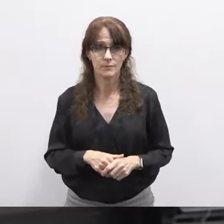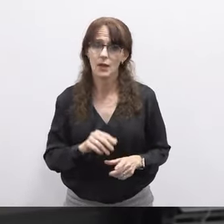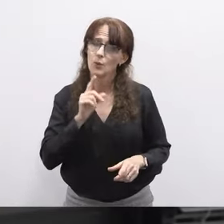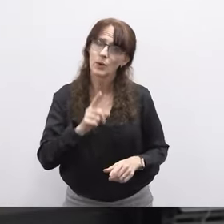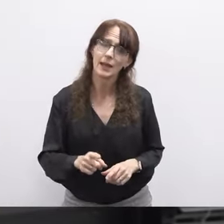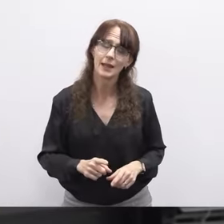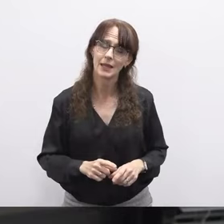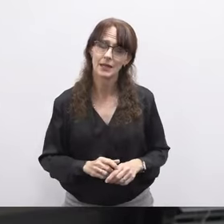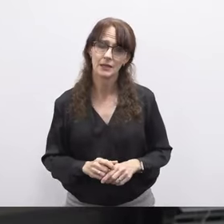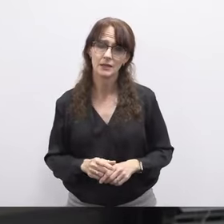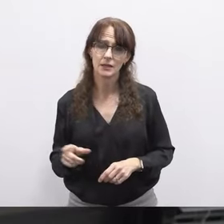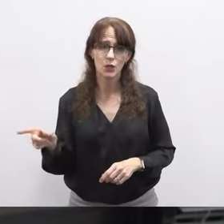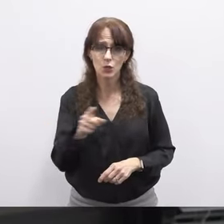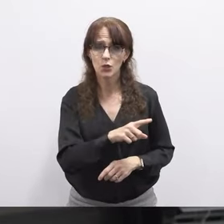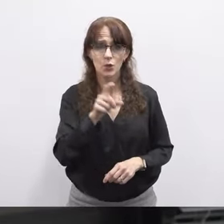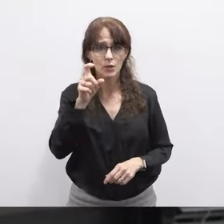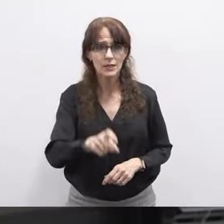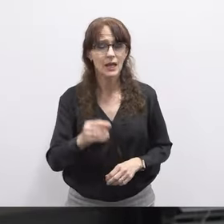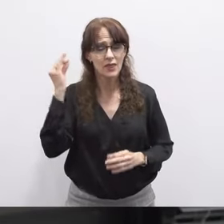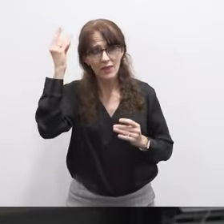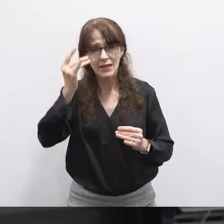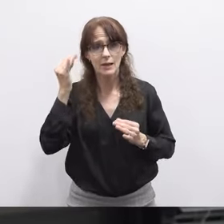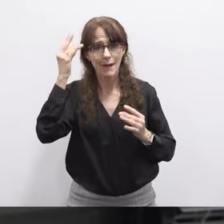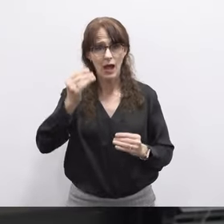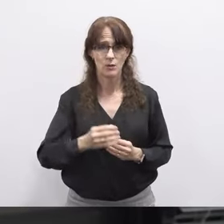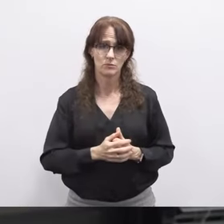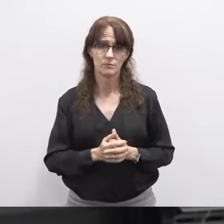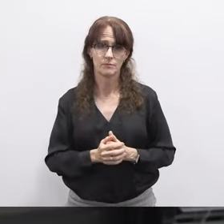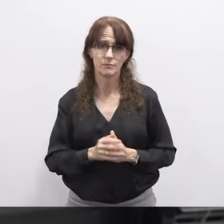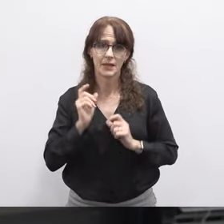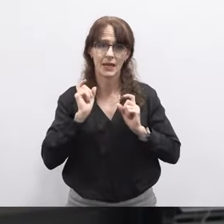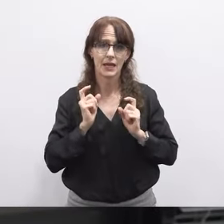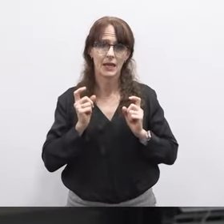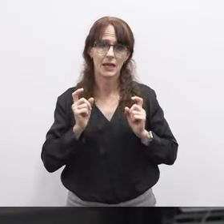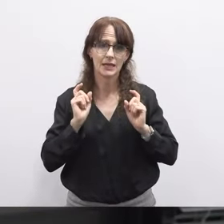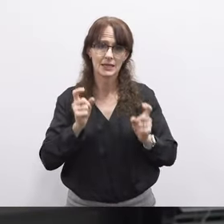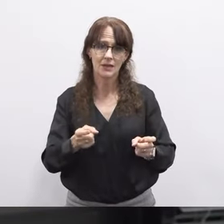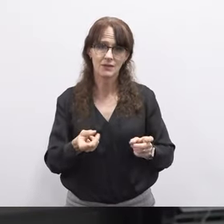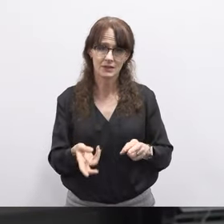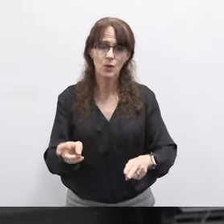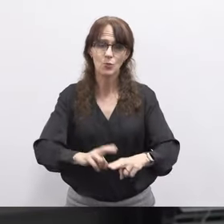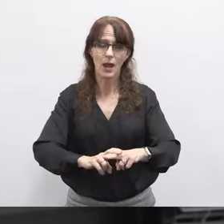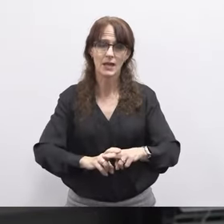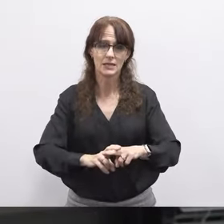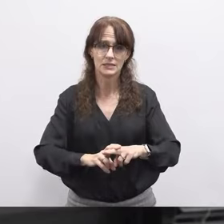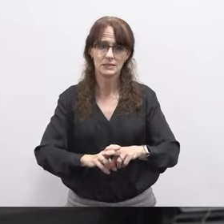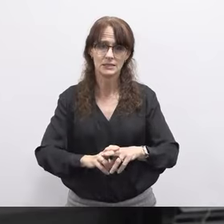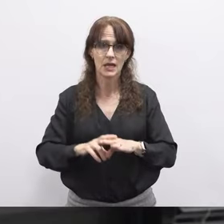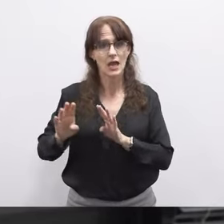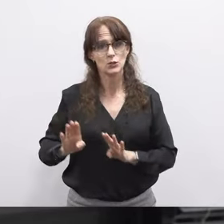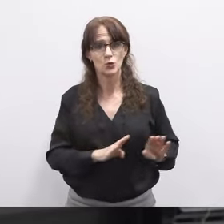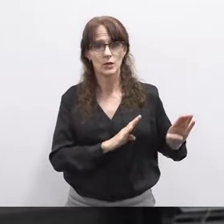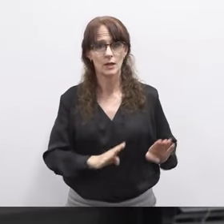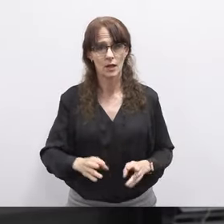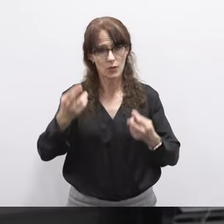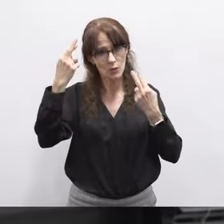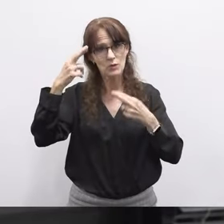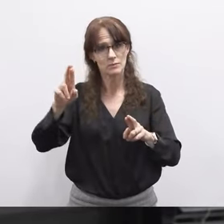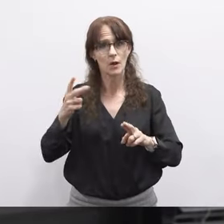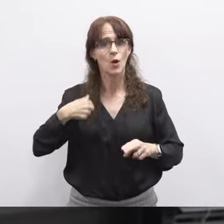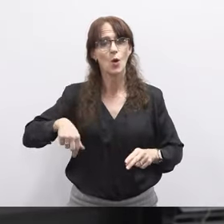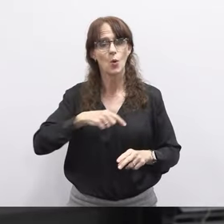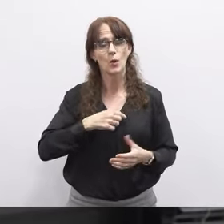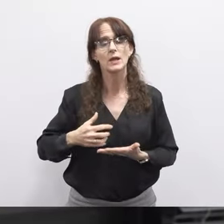Really, you guys really need to think about given in on this raise and treating us with the respect that